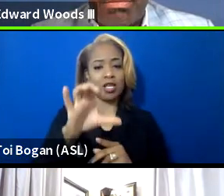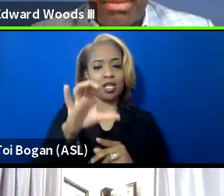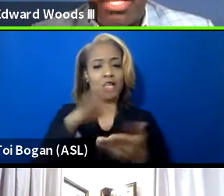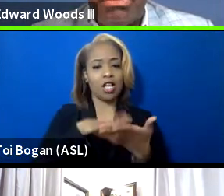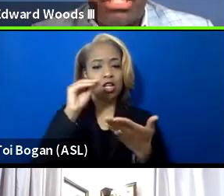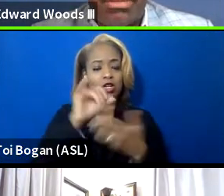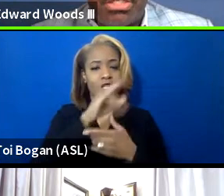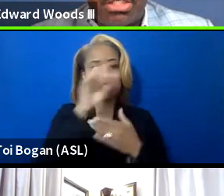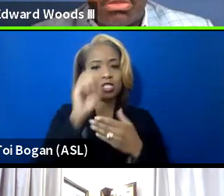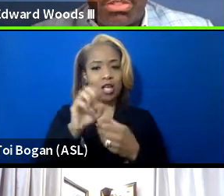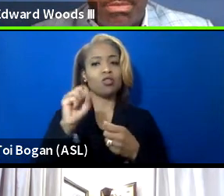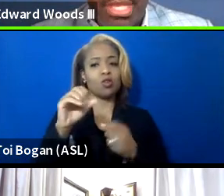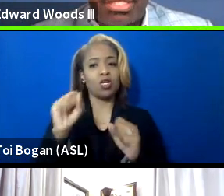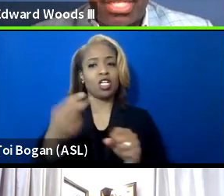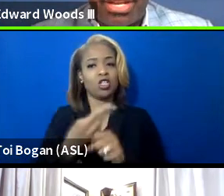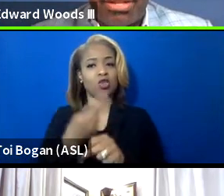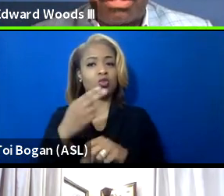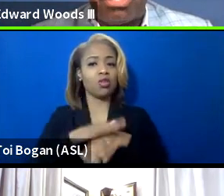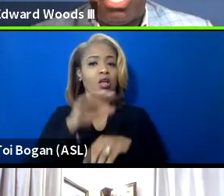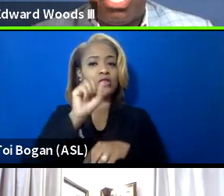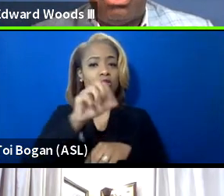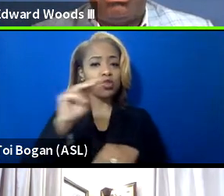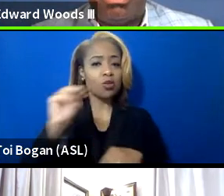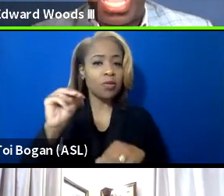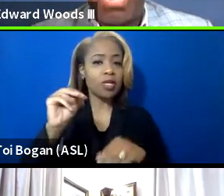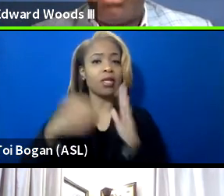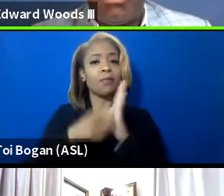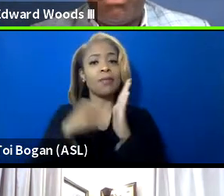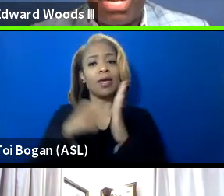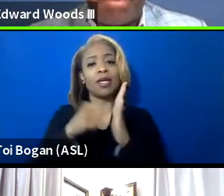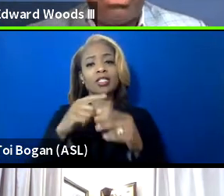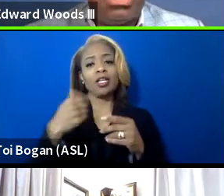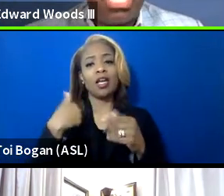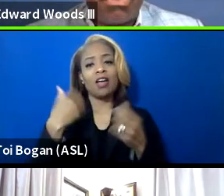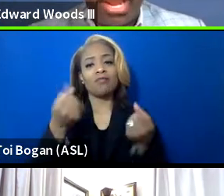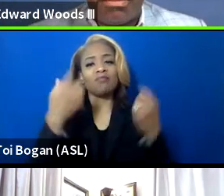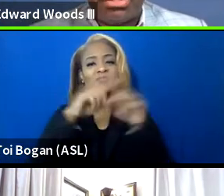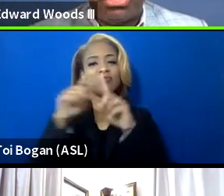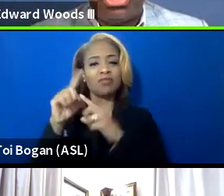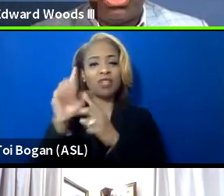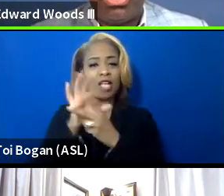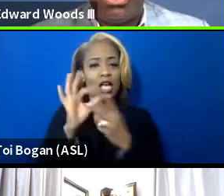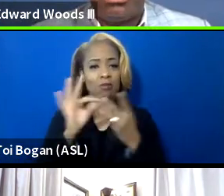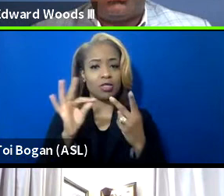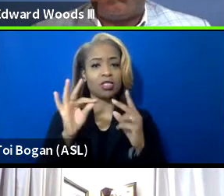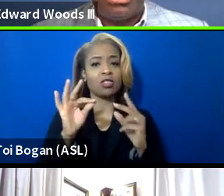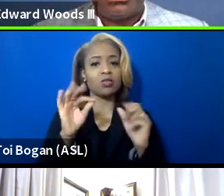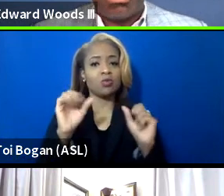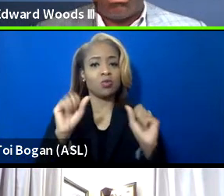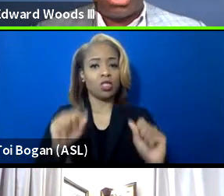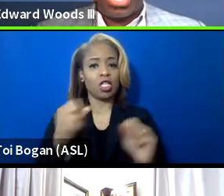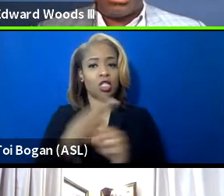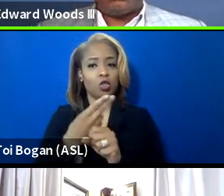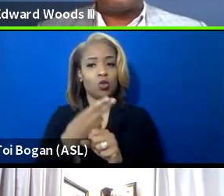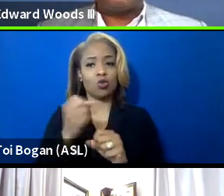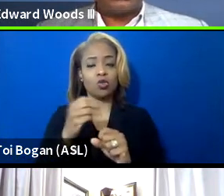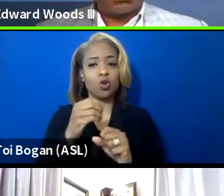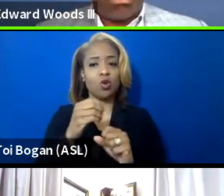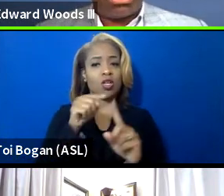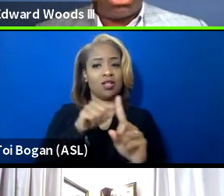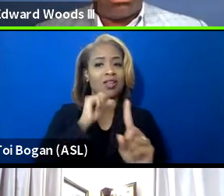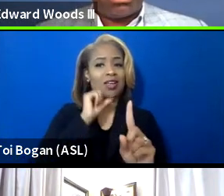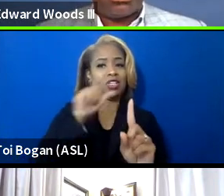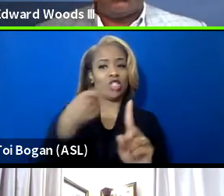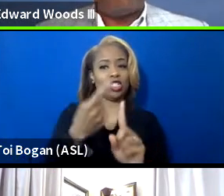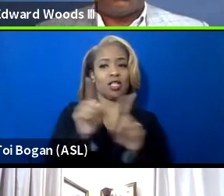of our videos. We could use them on our social media channels. There's a lot of different options that we're able to do. So please don't look at it just